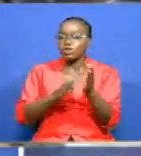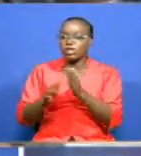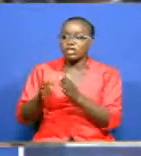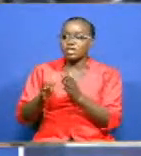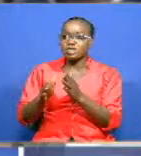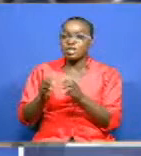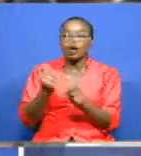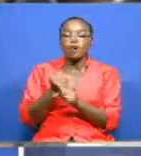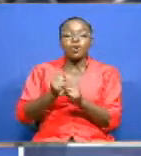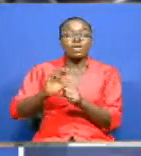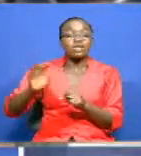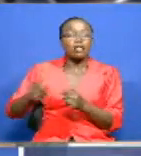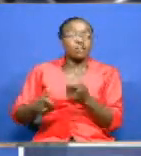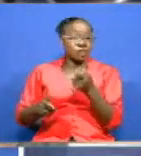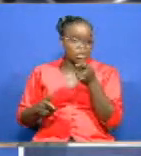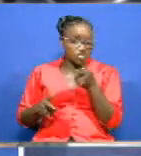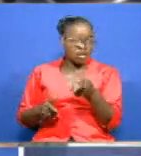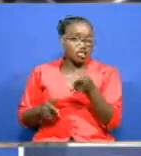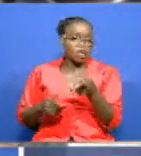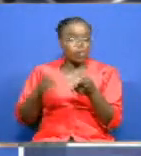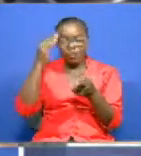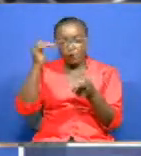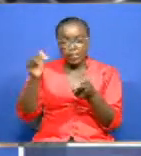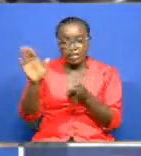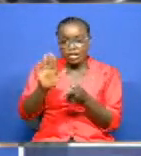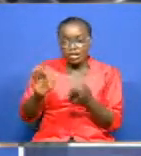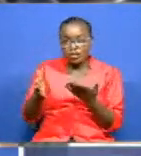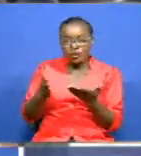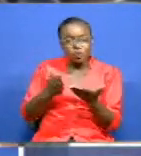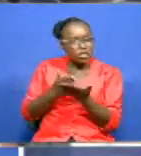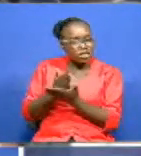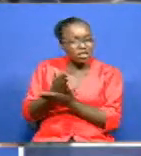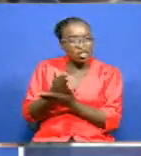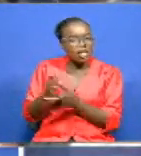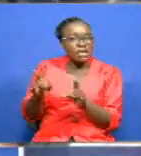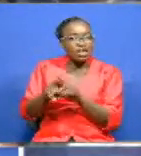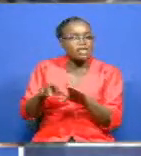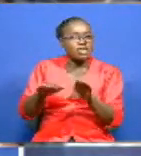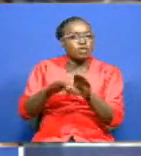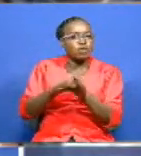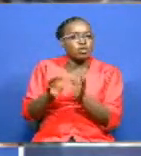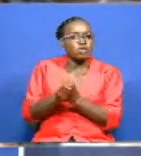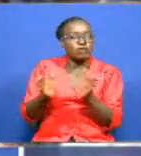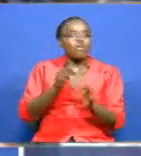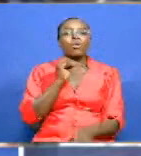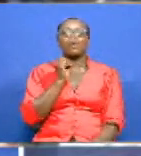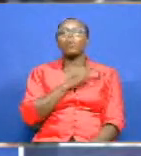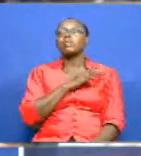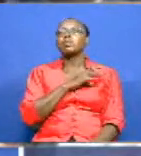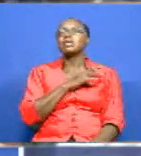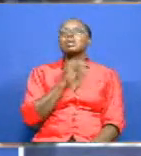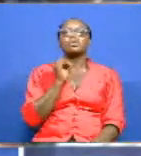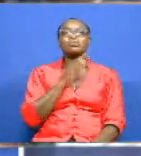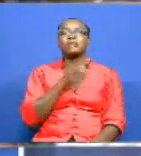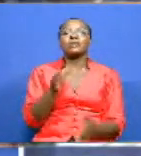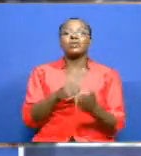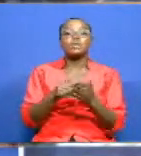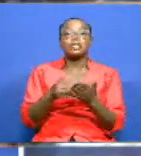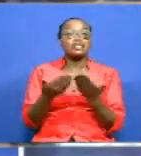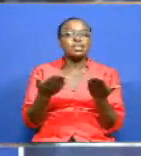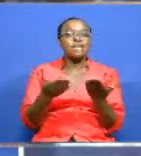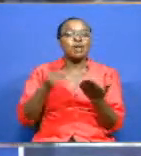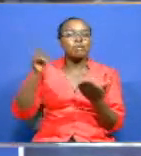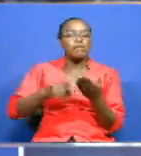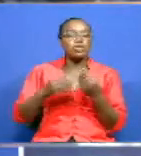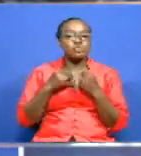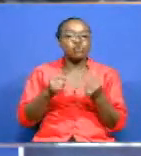this county, because the areas where genuinely, even as the members of the public are complaining, we have weaknesses which we need to